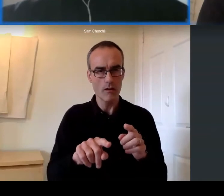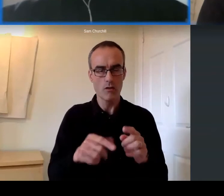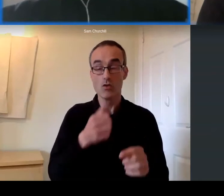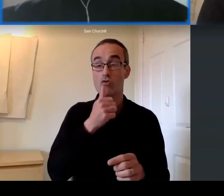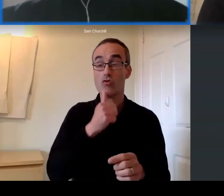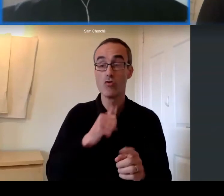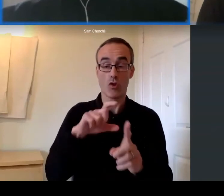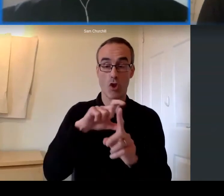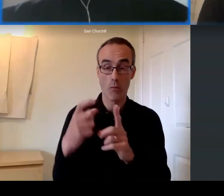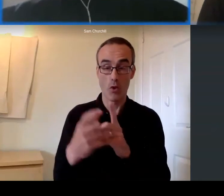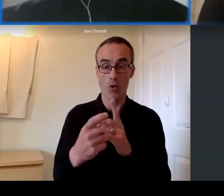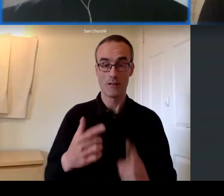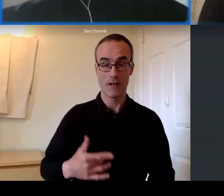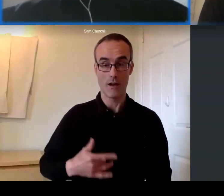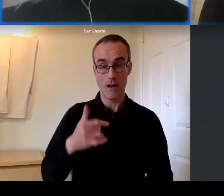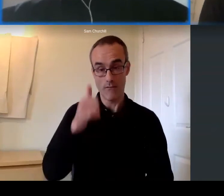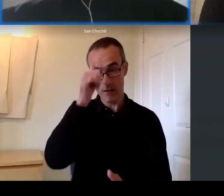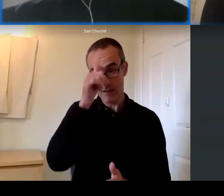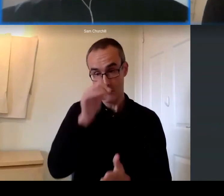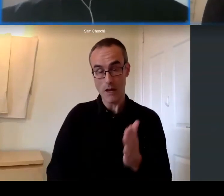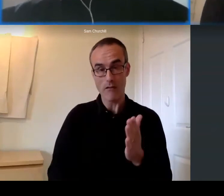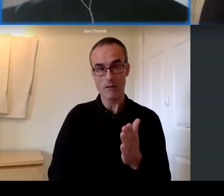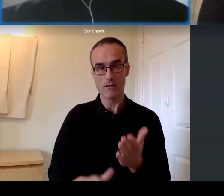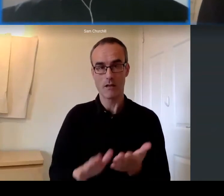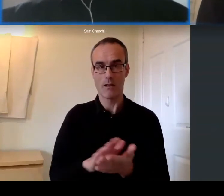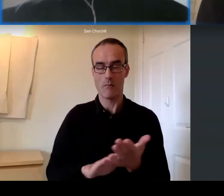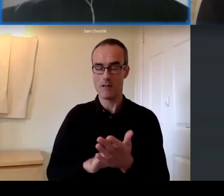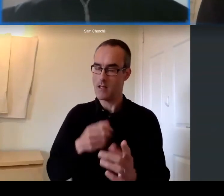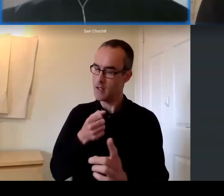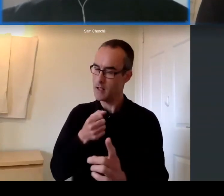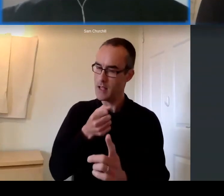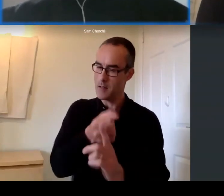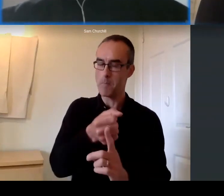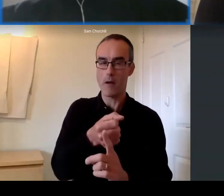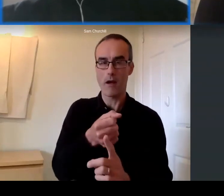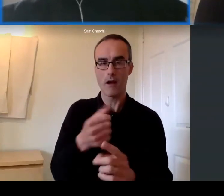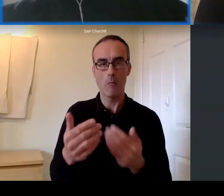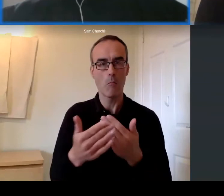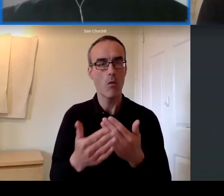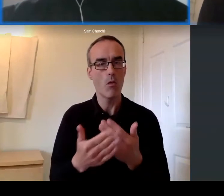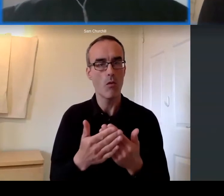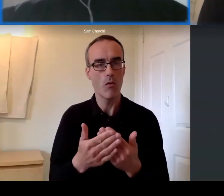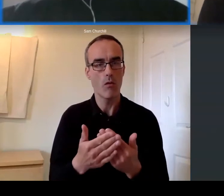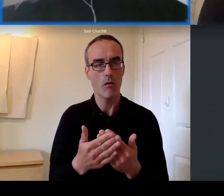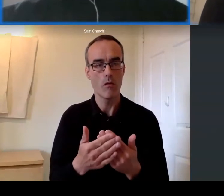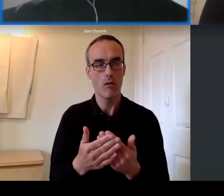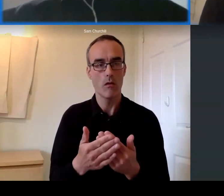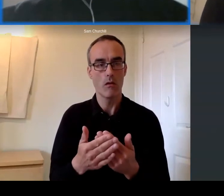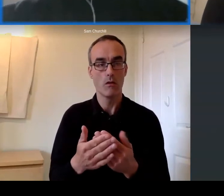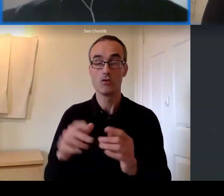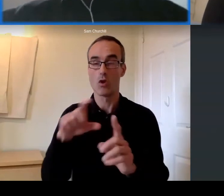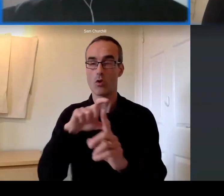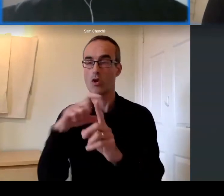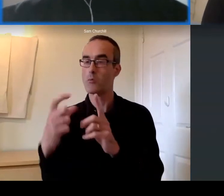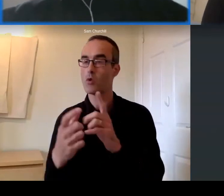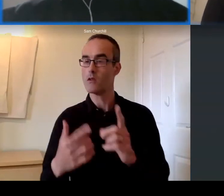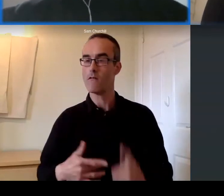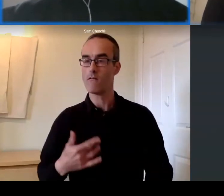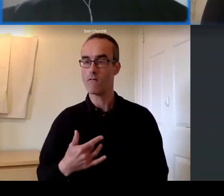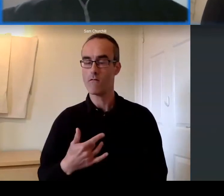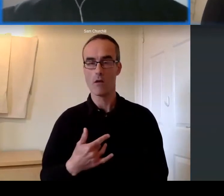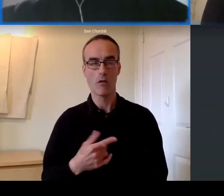more chance of real impact, and where the communities will feel as if it's not tokenistic, it's something that's based on